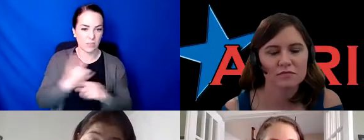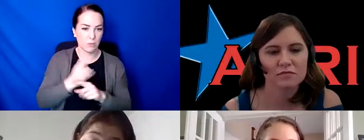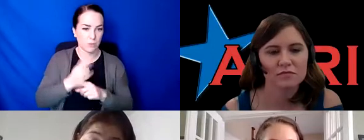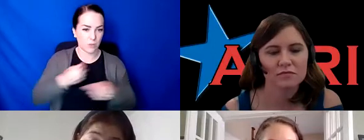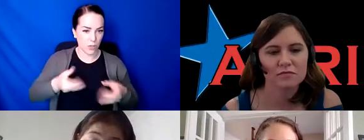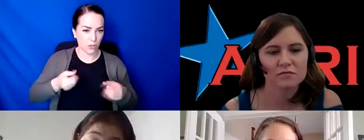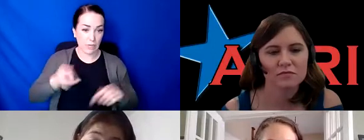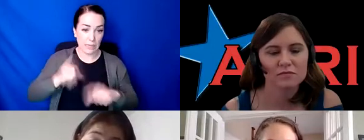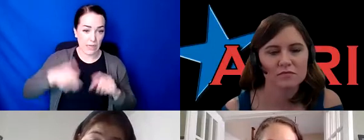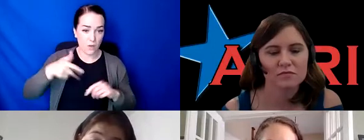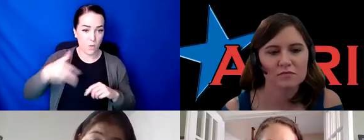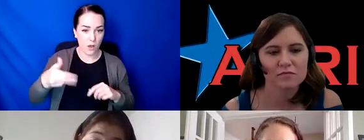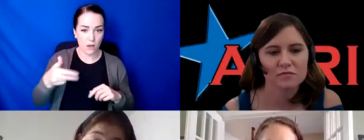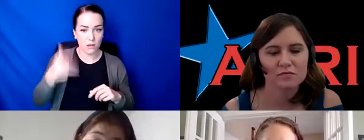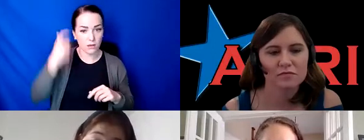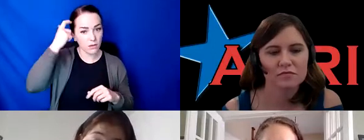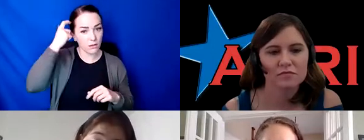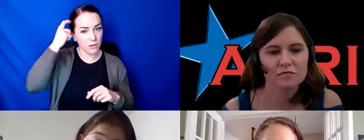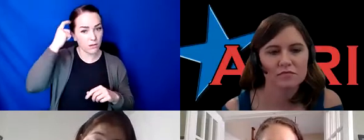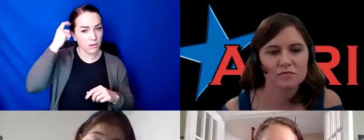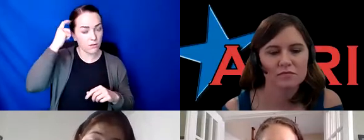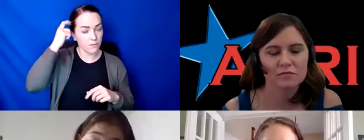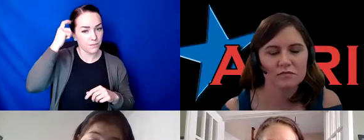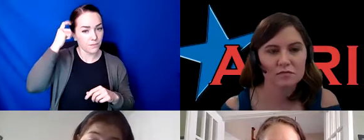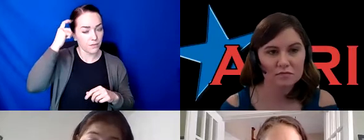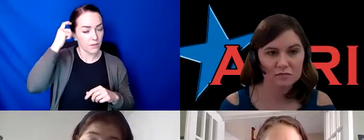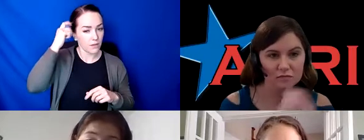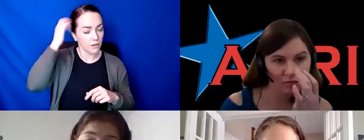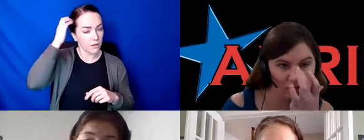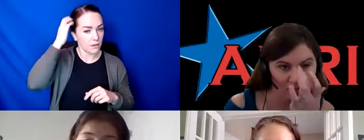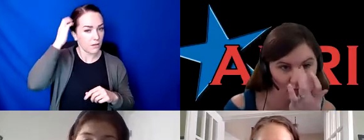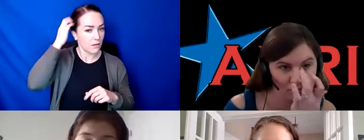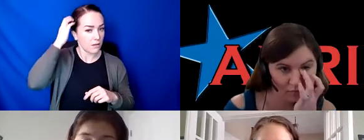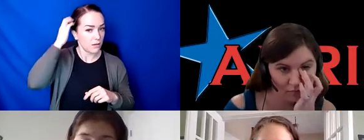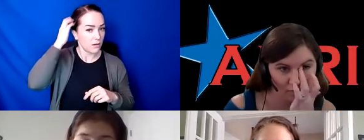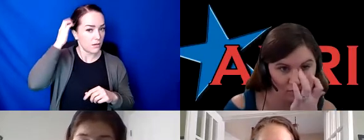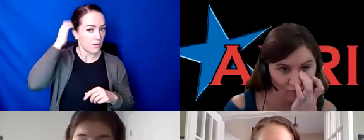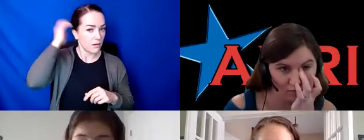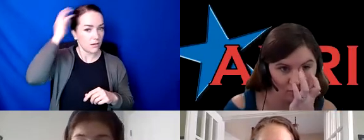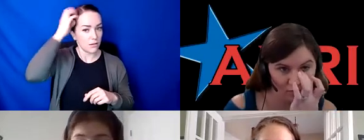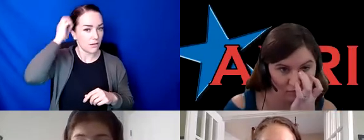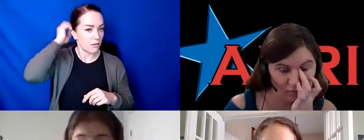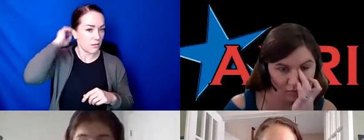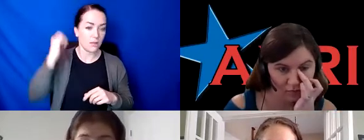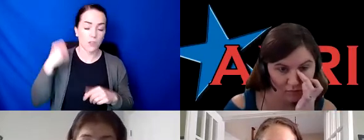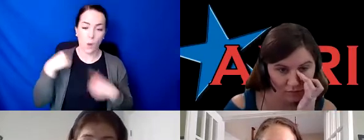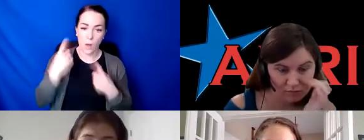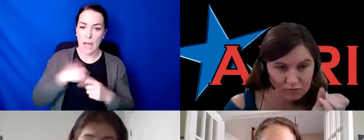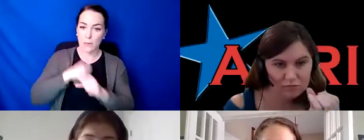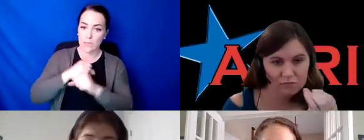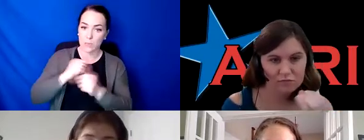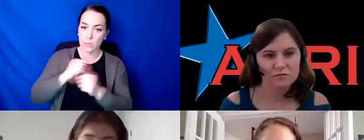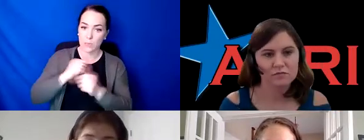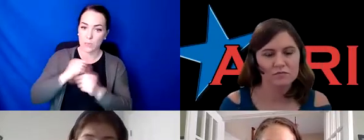walk, and he's not, so we would always like being so protective of him. When I became disabled, I